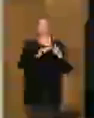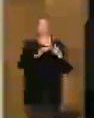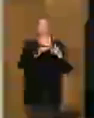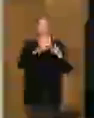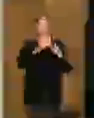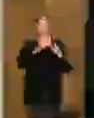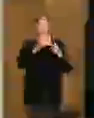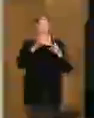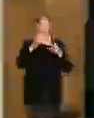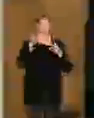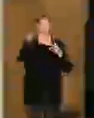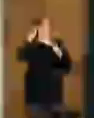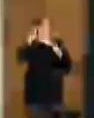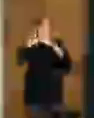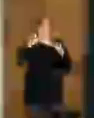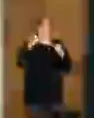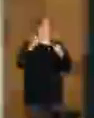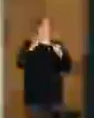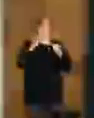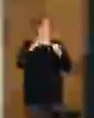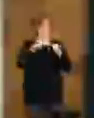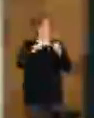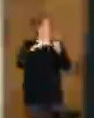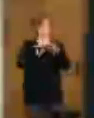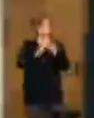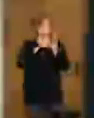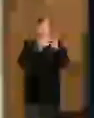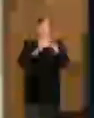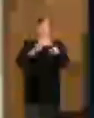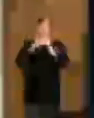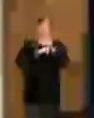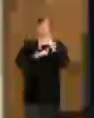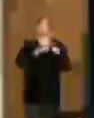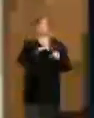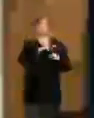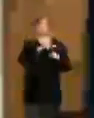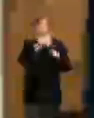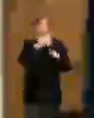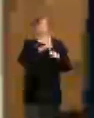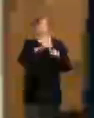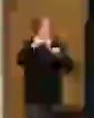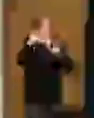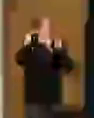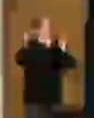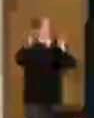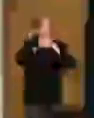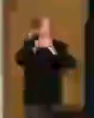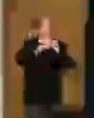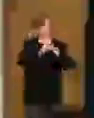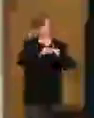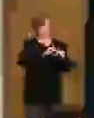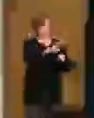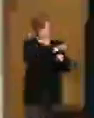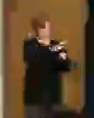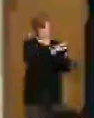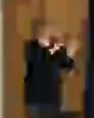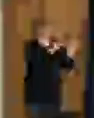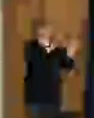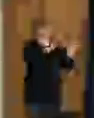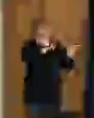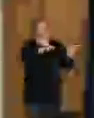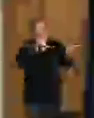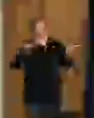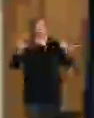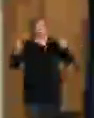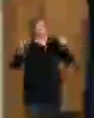consultation, there is comparisons that goes on between the provinces, but ultimately you have to look at where your infections are occurring, how